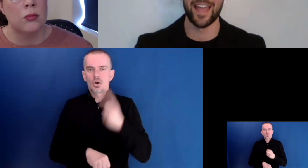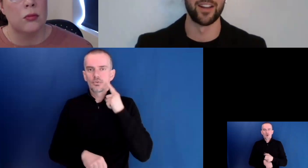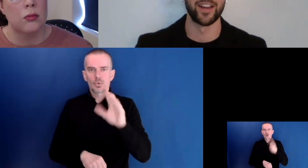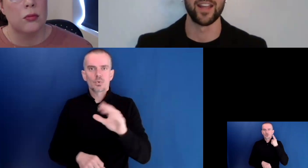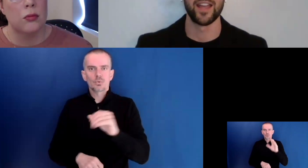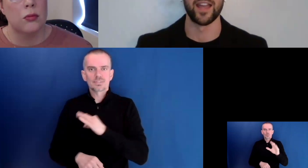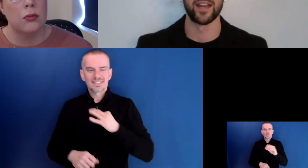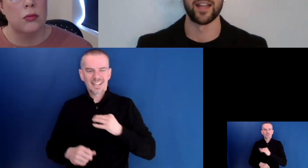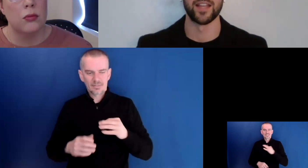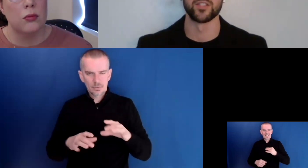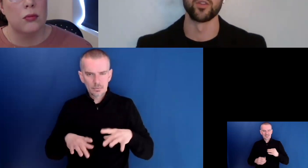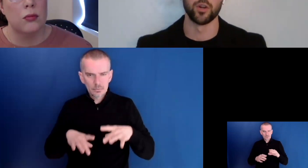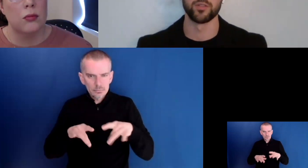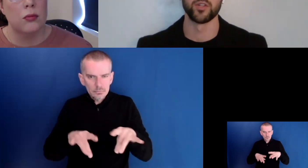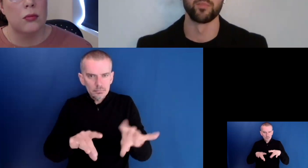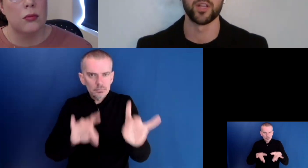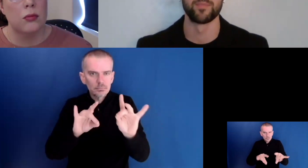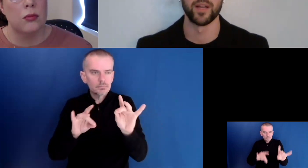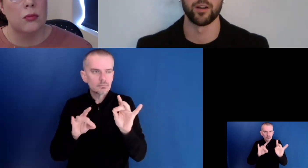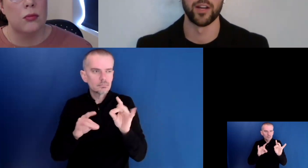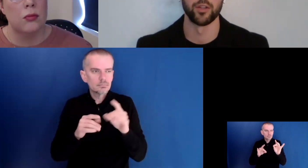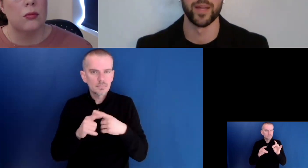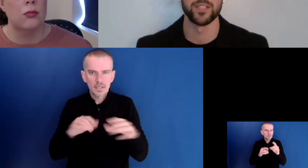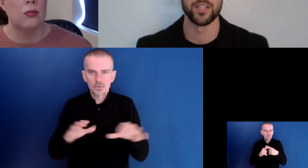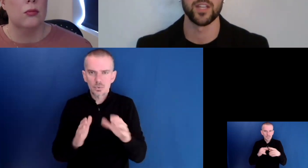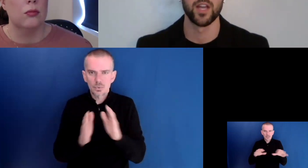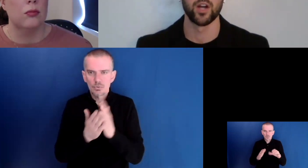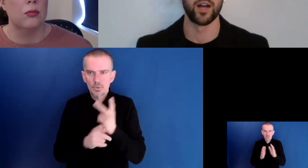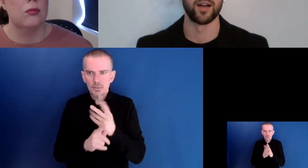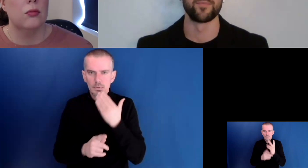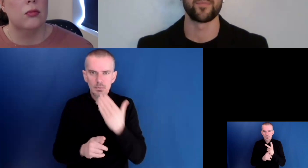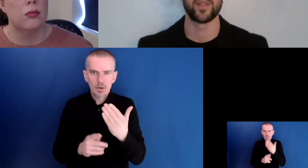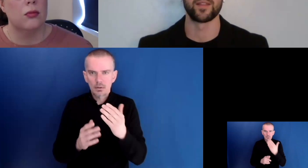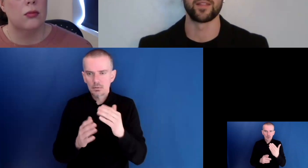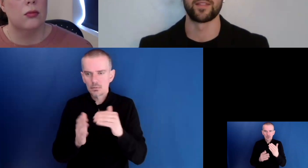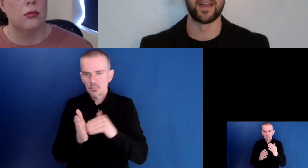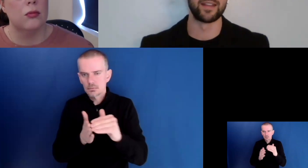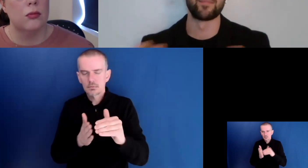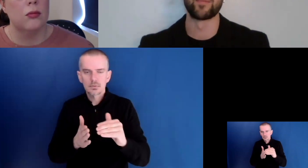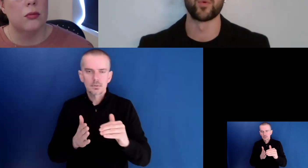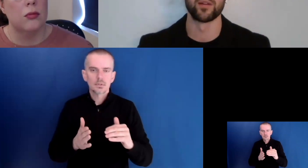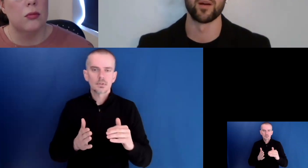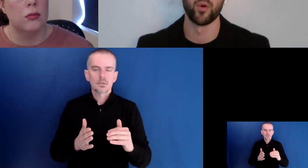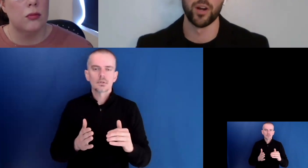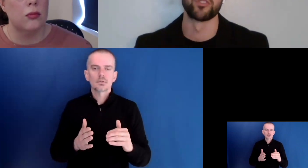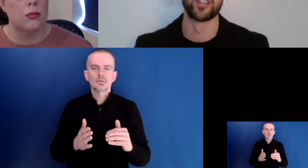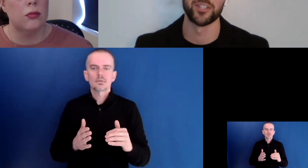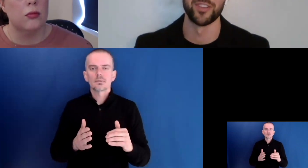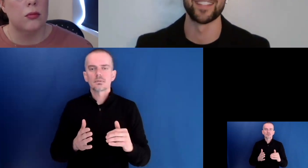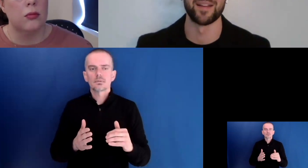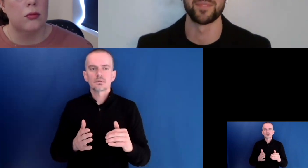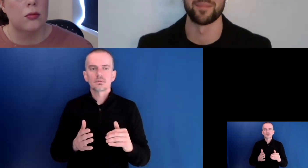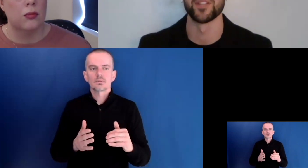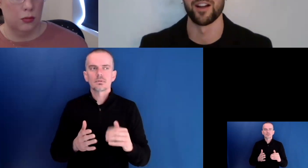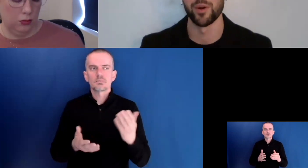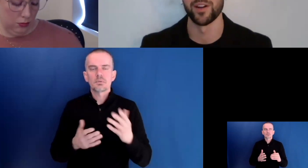get a handle on it and do your bookkeeping on a regular basis, uh, than maybe with a more